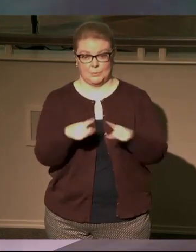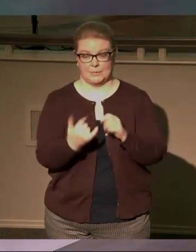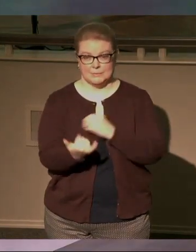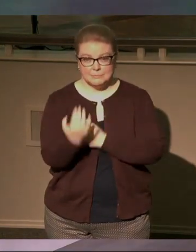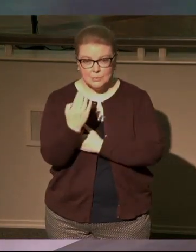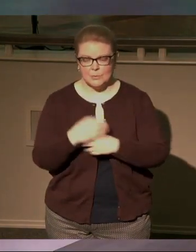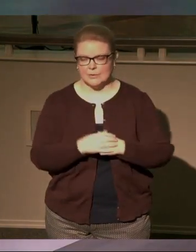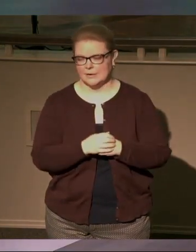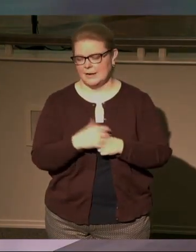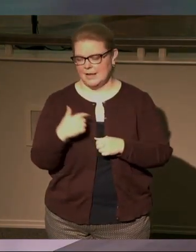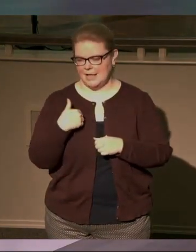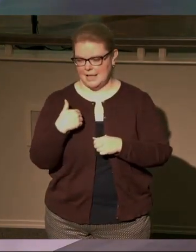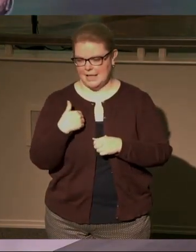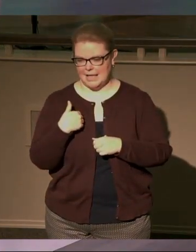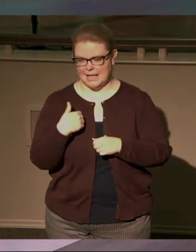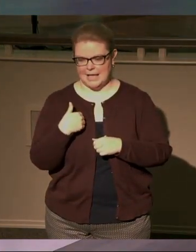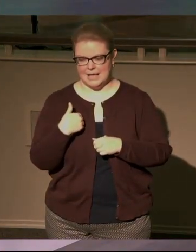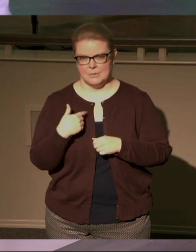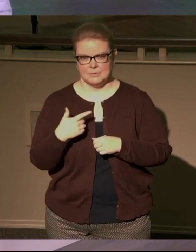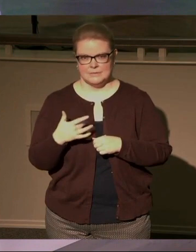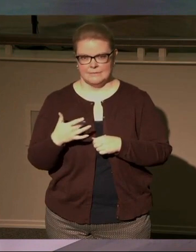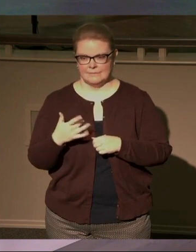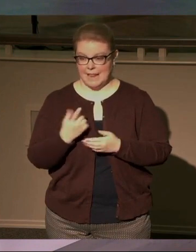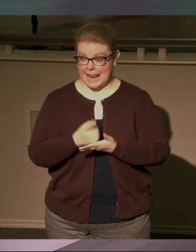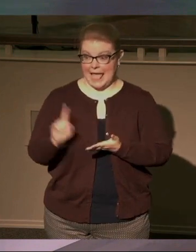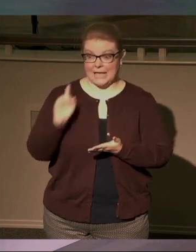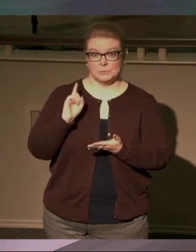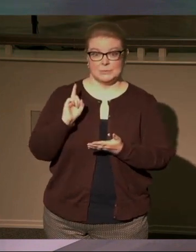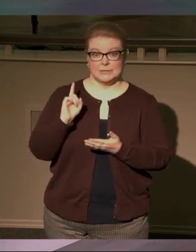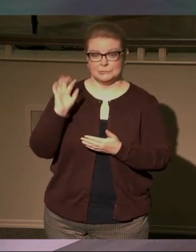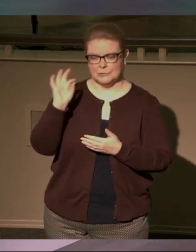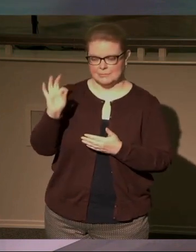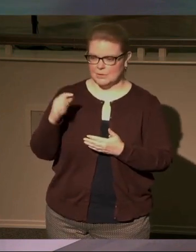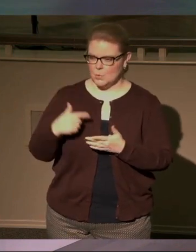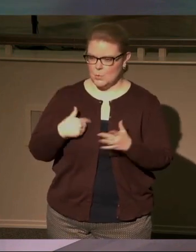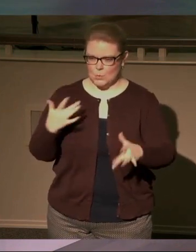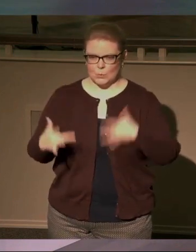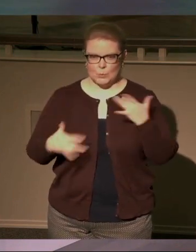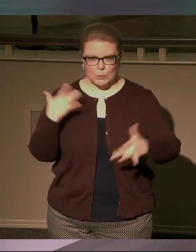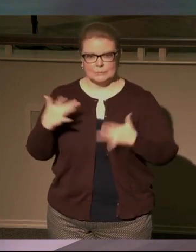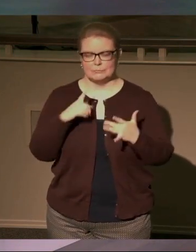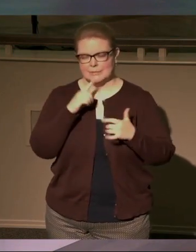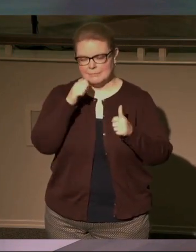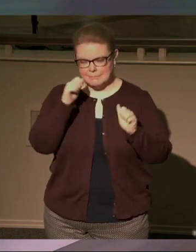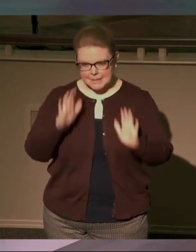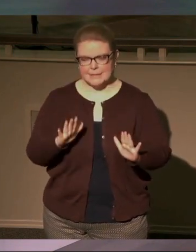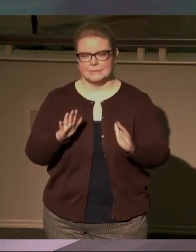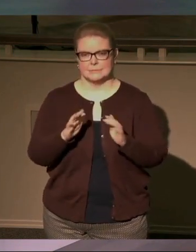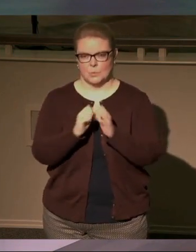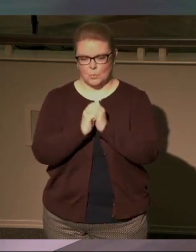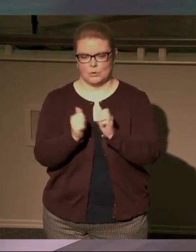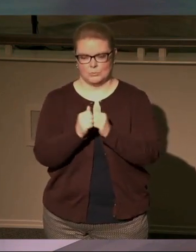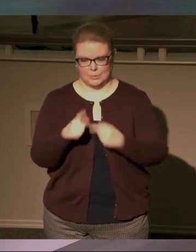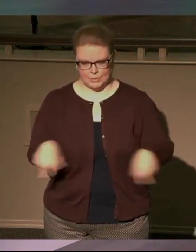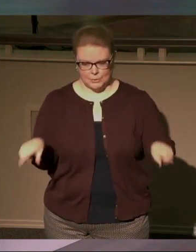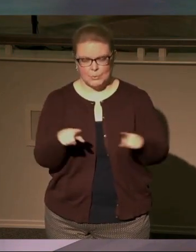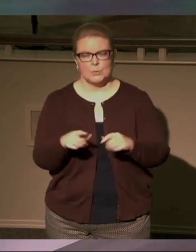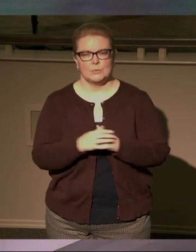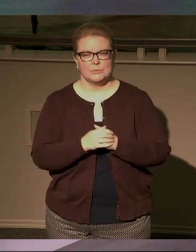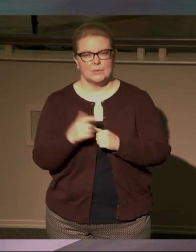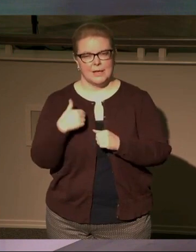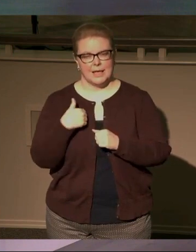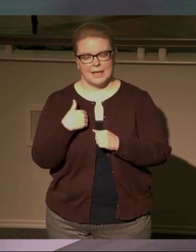morning. I was super charged up after last week, and it was just such a blessing to be able to worship with you. So